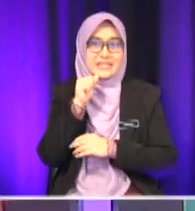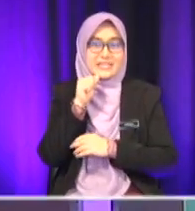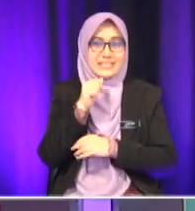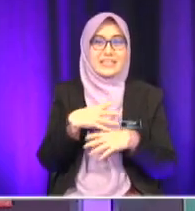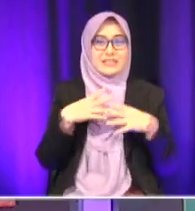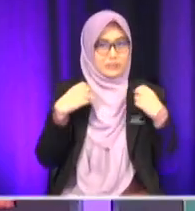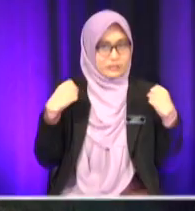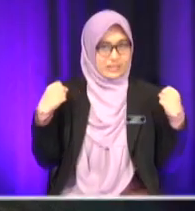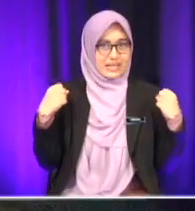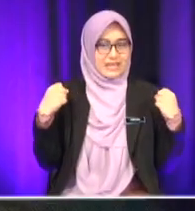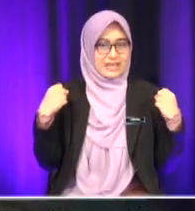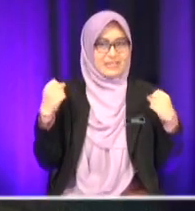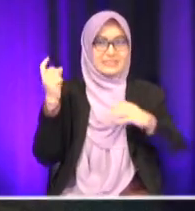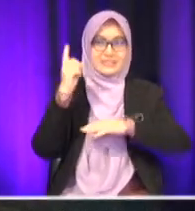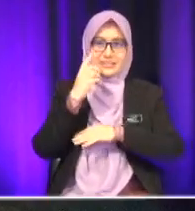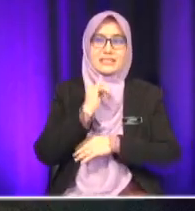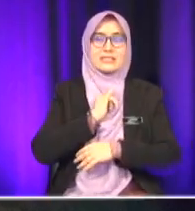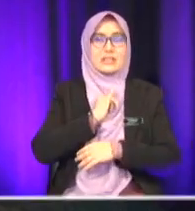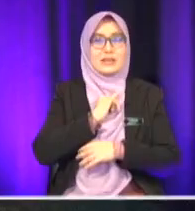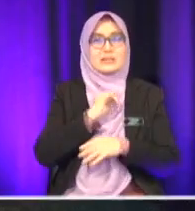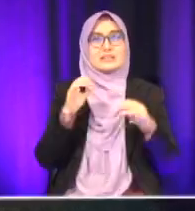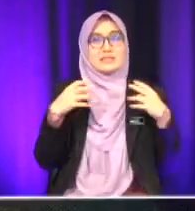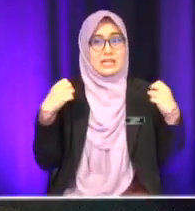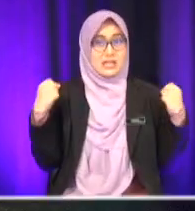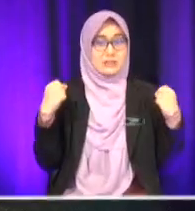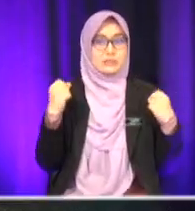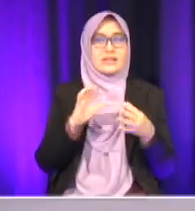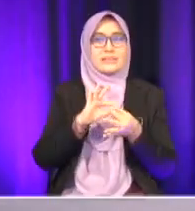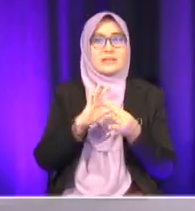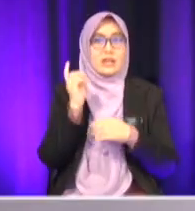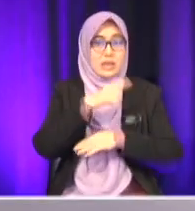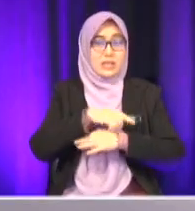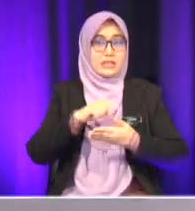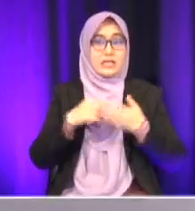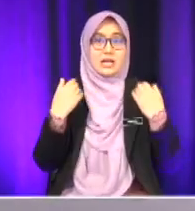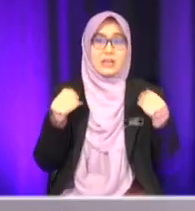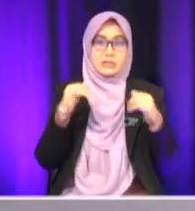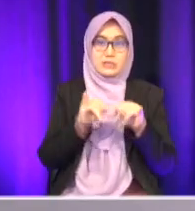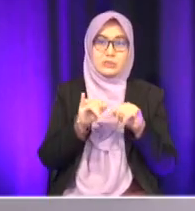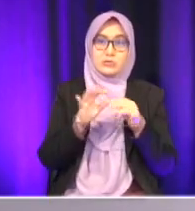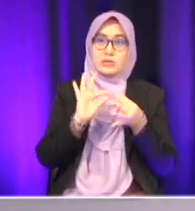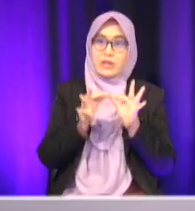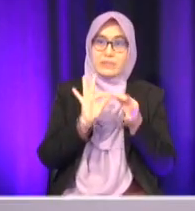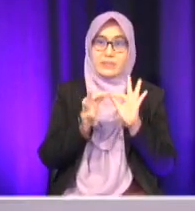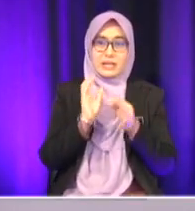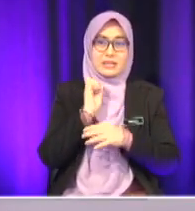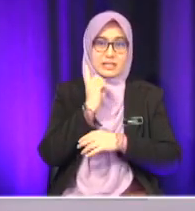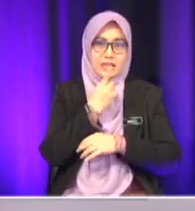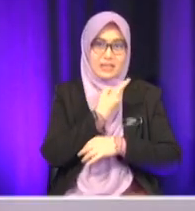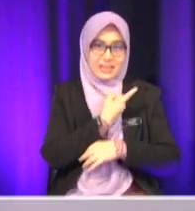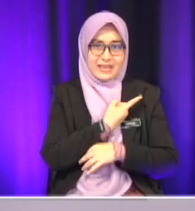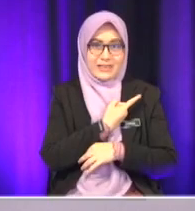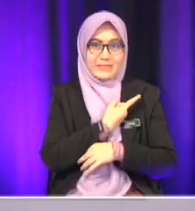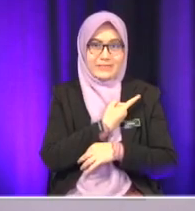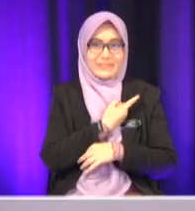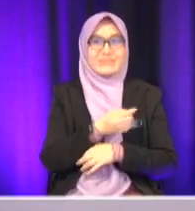about you? I am doing great. But before we continue, we also like to introduce our sign language interpreter, and that is none other than